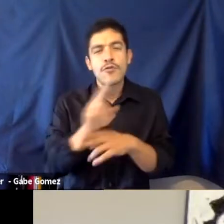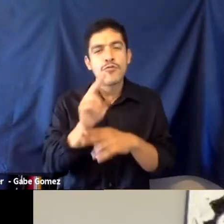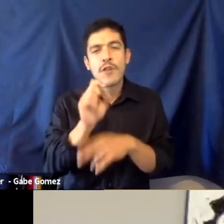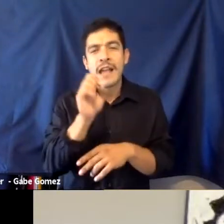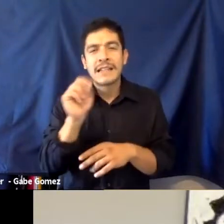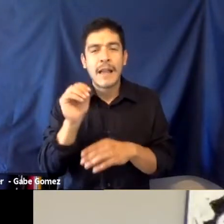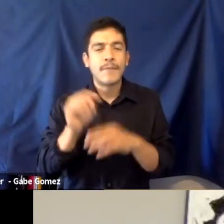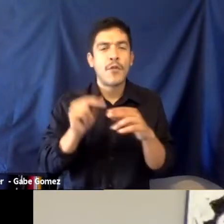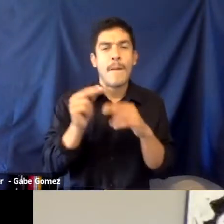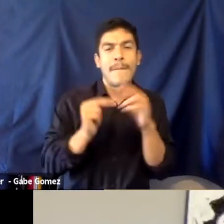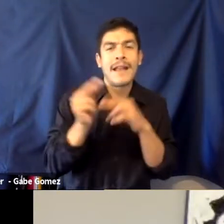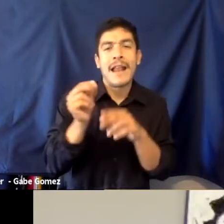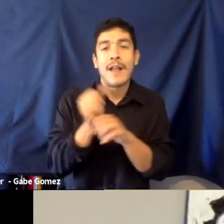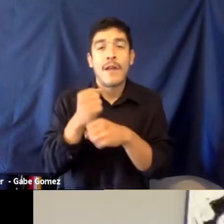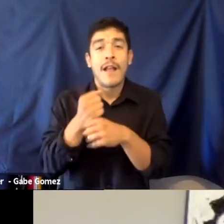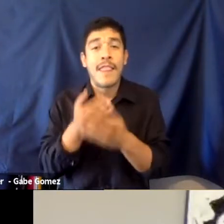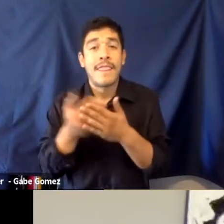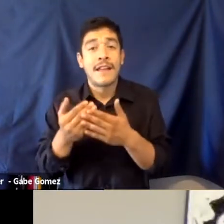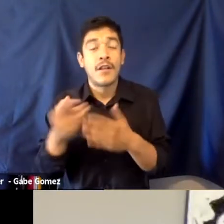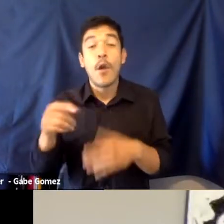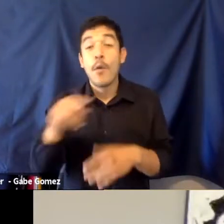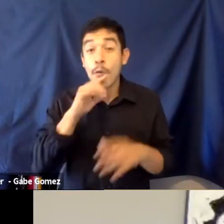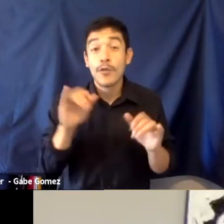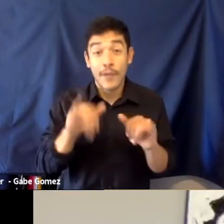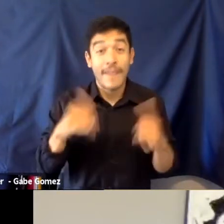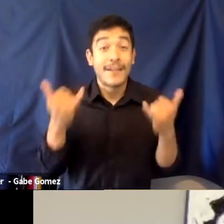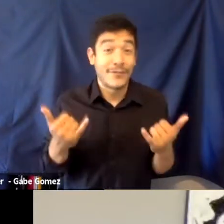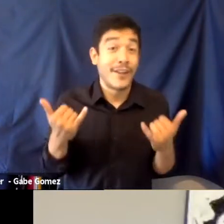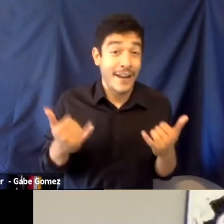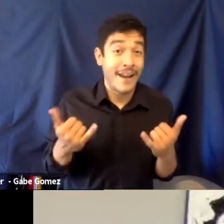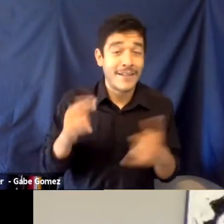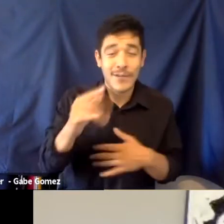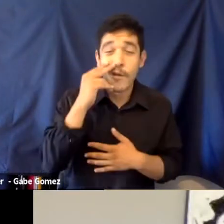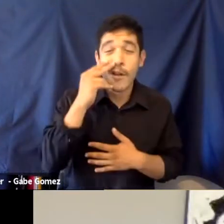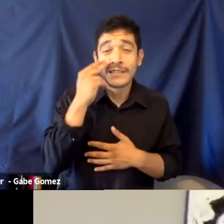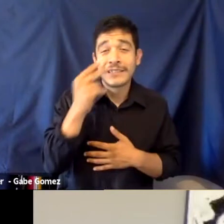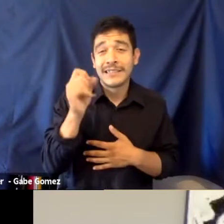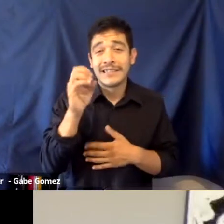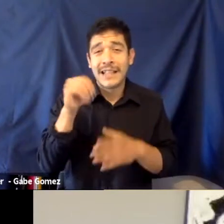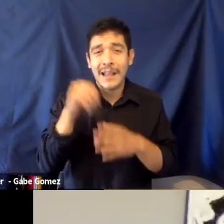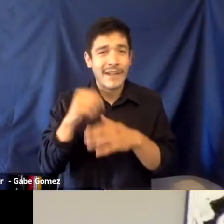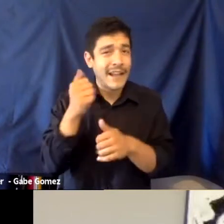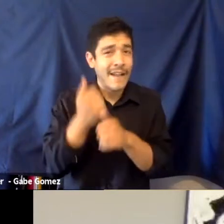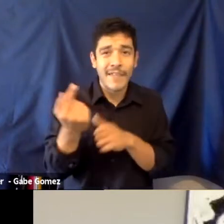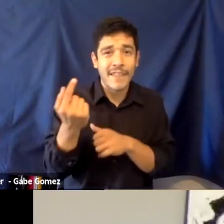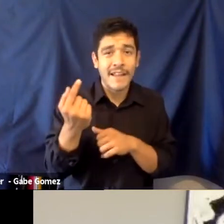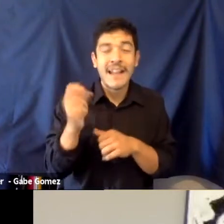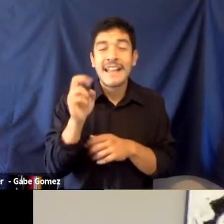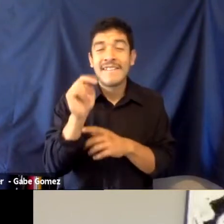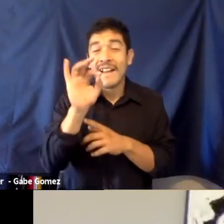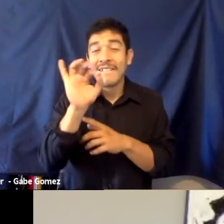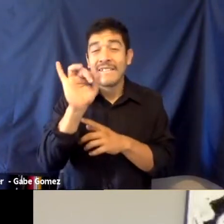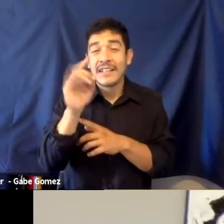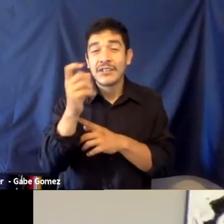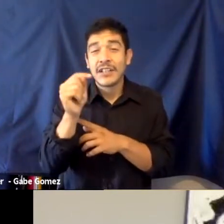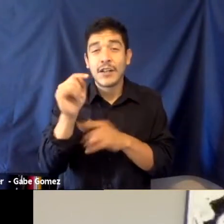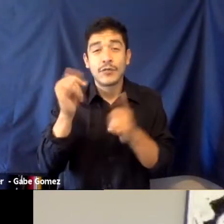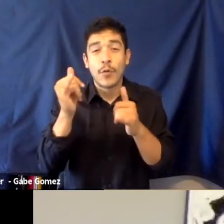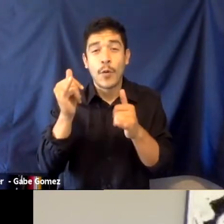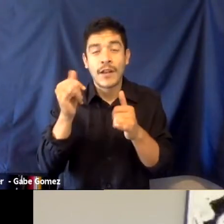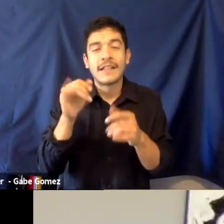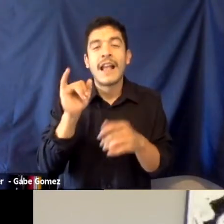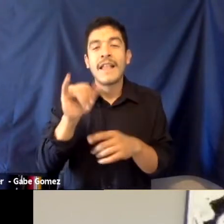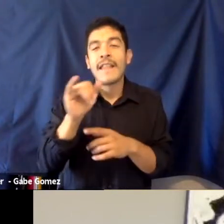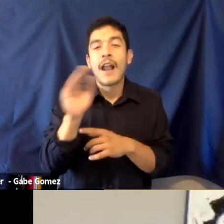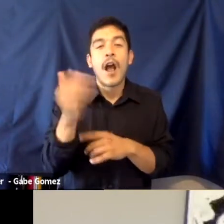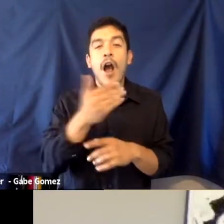things. And we're gonna do that today, where we'll see that STEM is in everything, even fidget toys, which our polymer scientist, Paula Garcia Todd, is